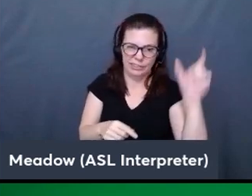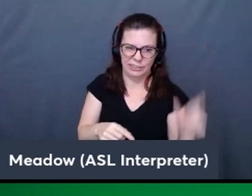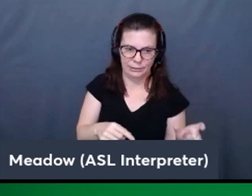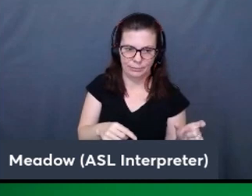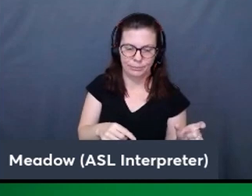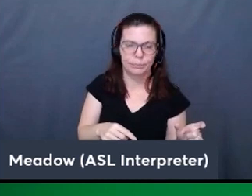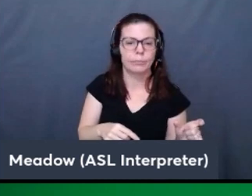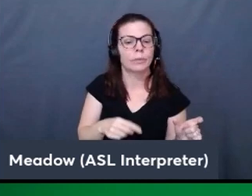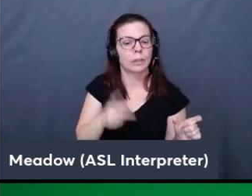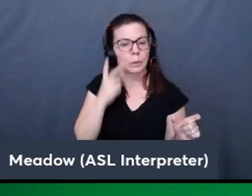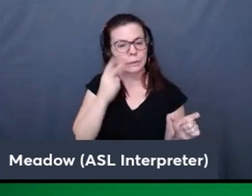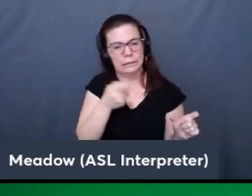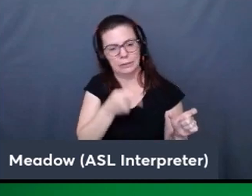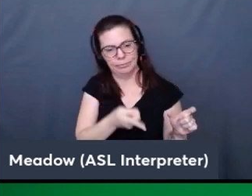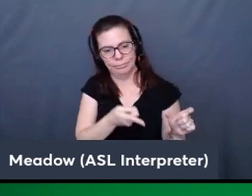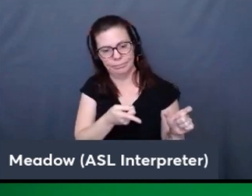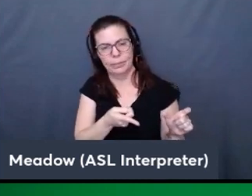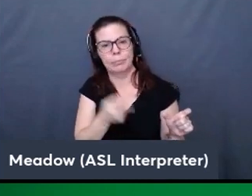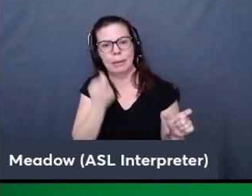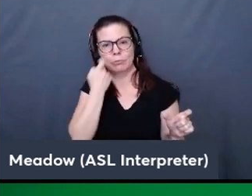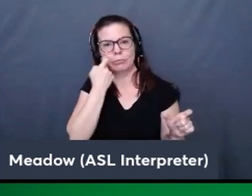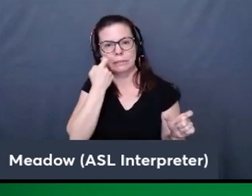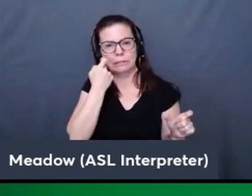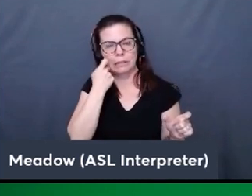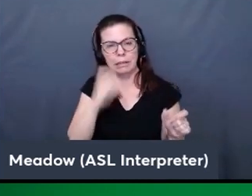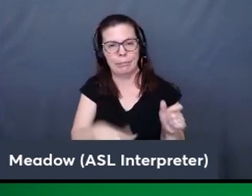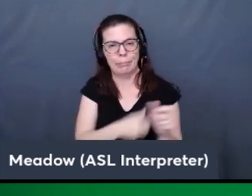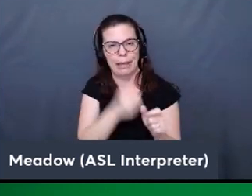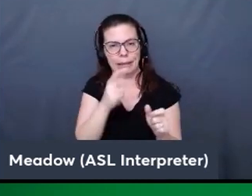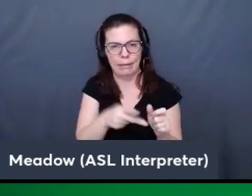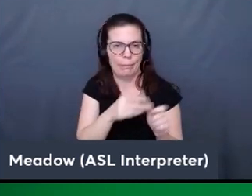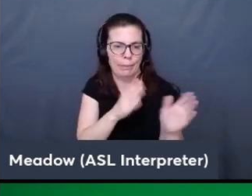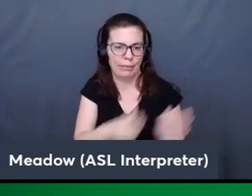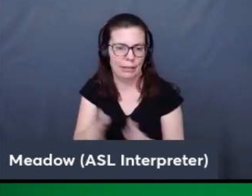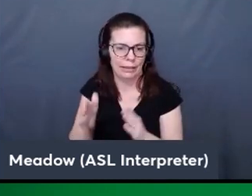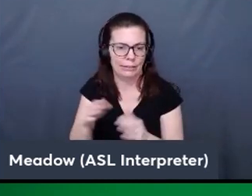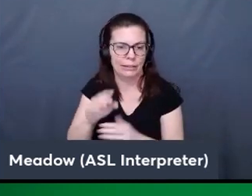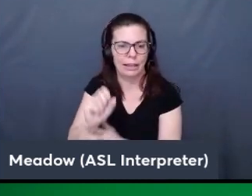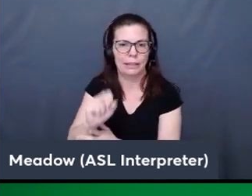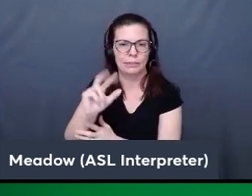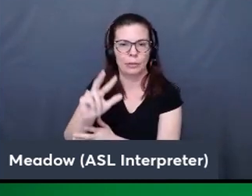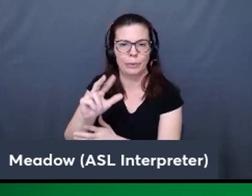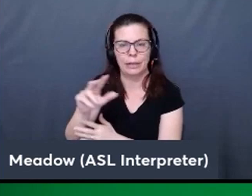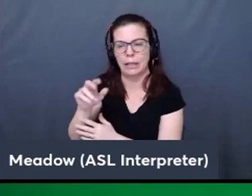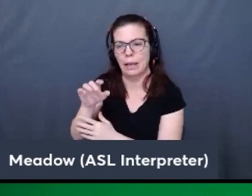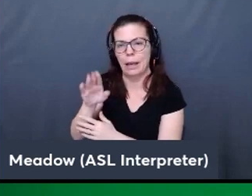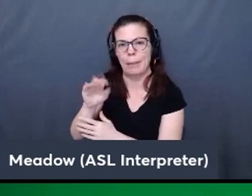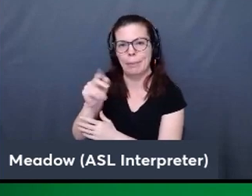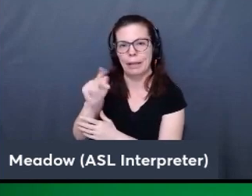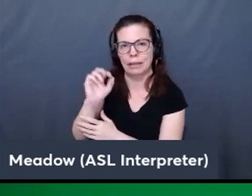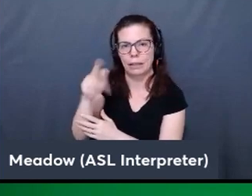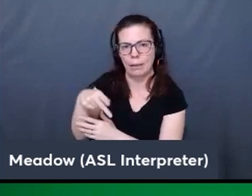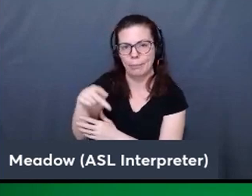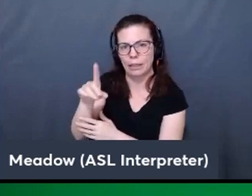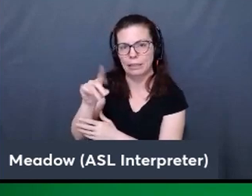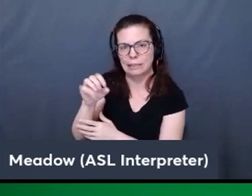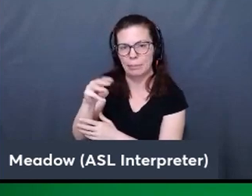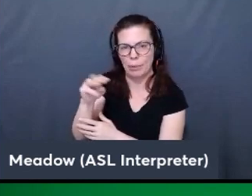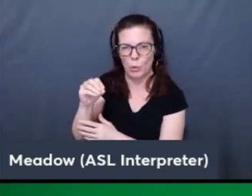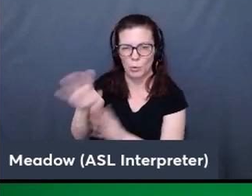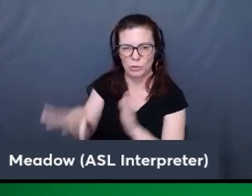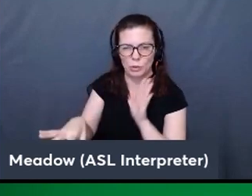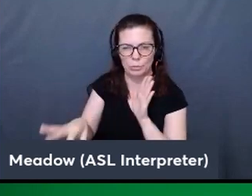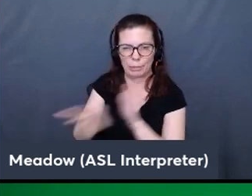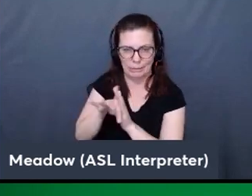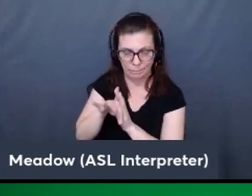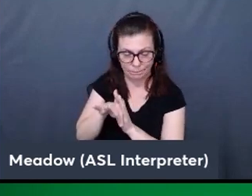And you can see this is the latest backup plan that I created, the S3 backup demo. And I'll select this backup plan.